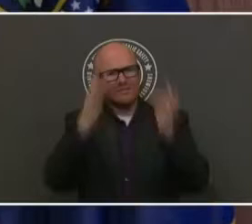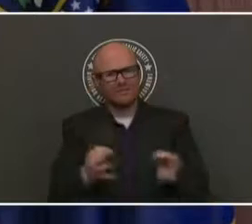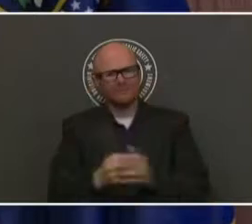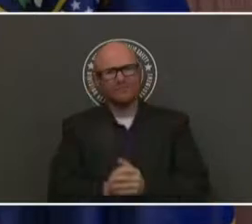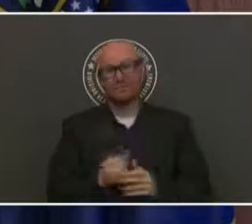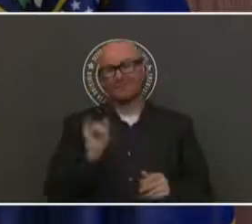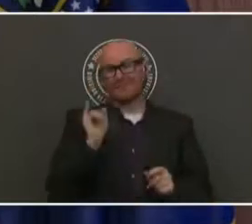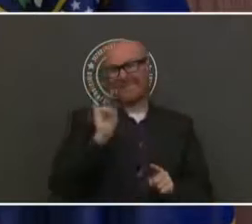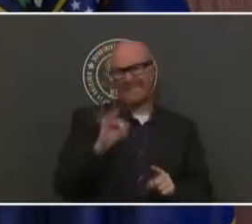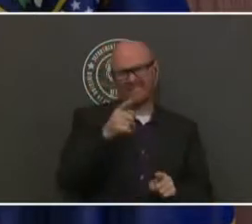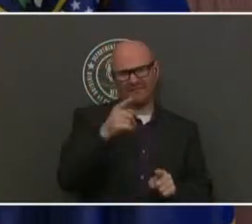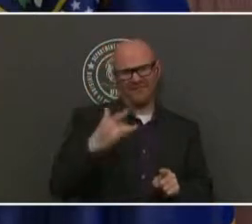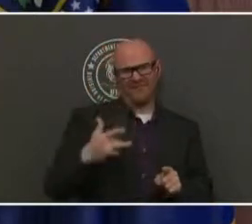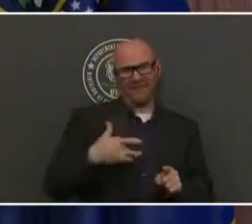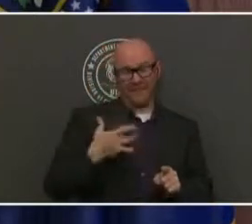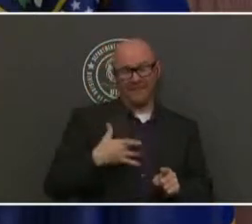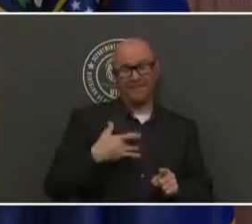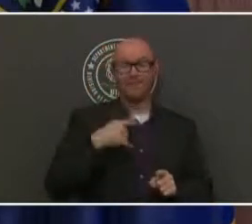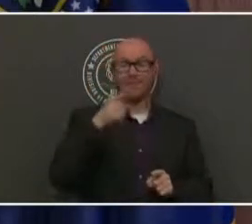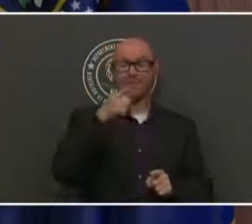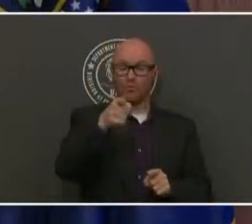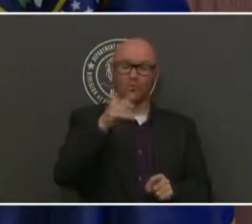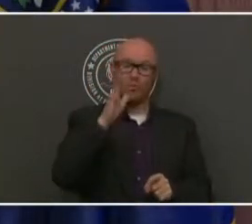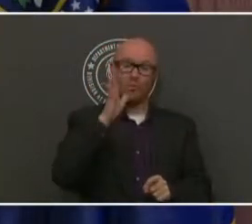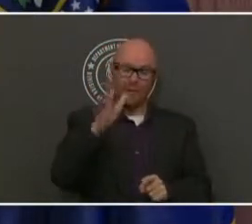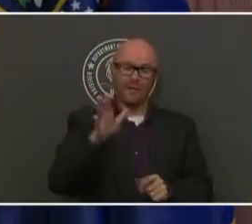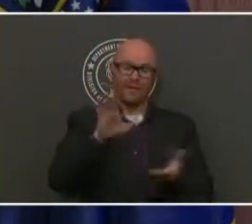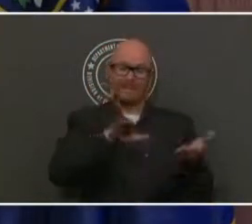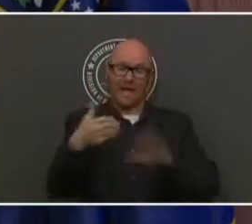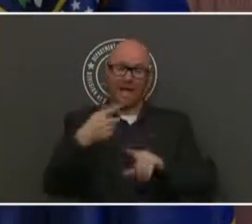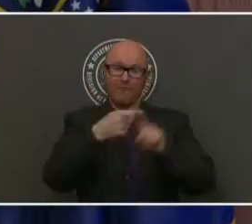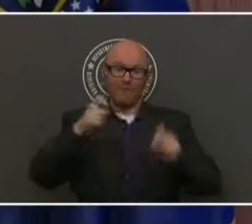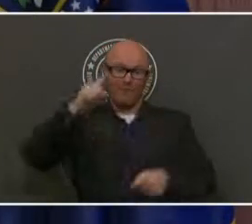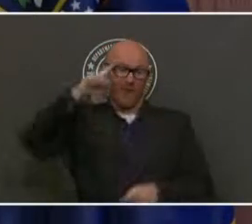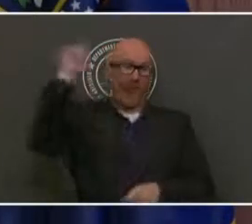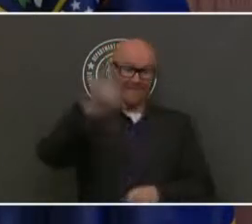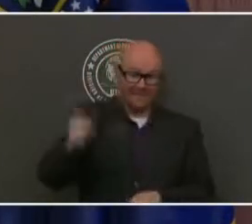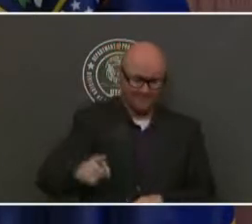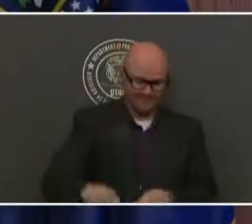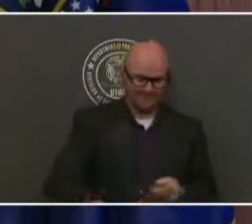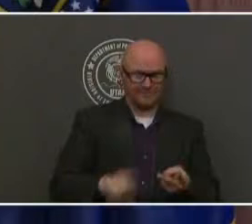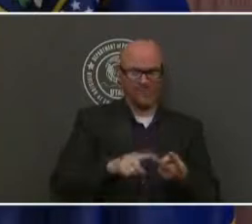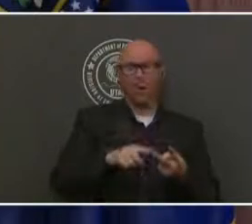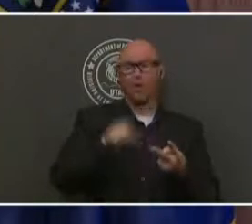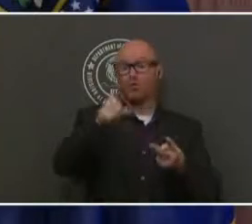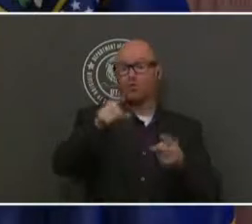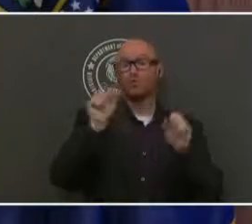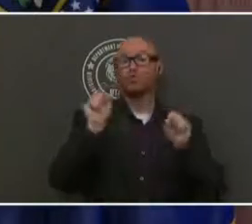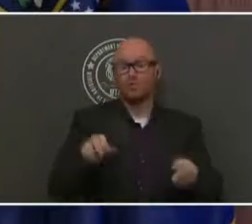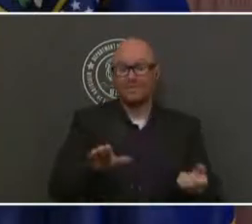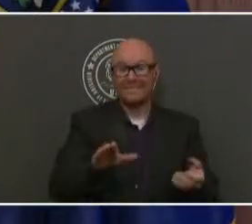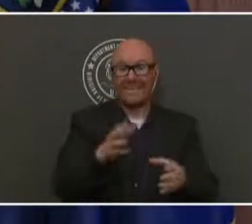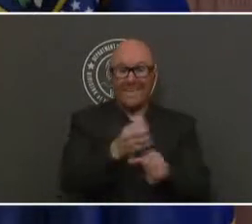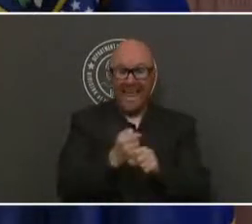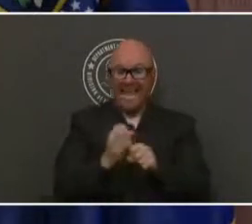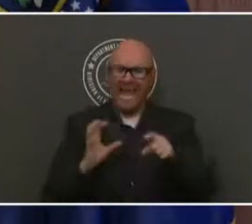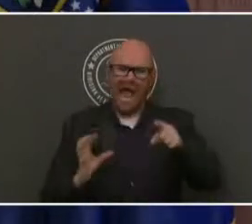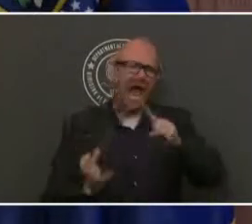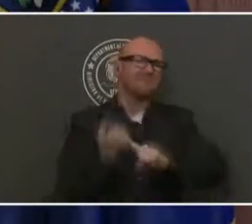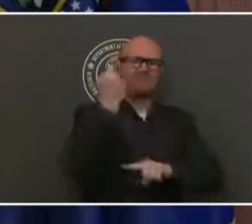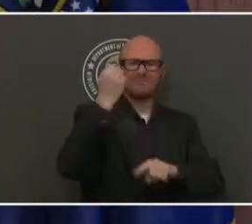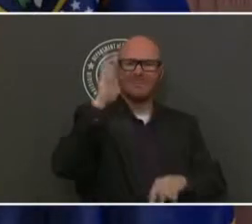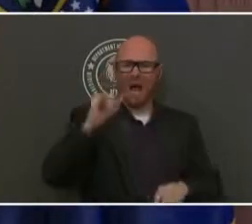more likely to get eaten by a shark or struck by lightning than you are to develop this very rare blood clot